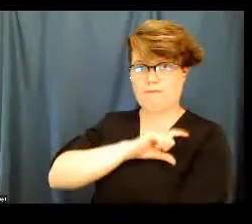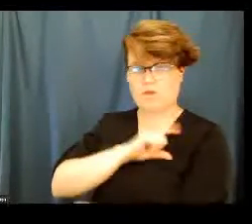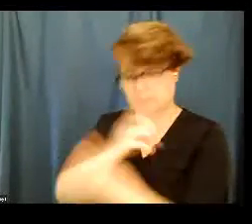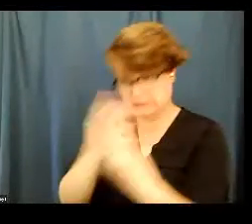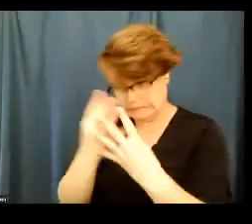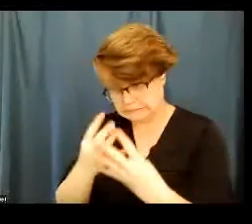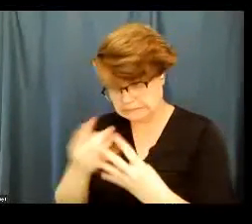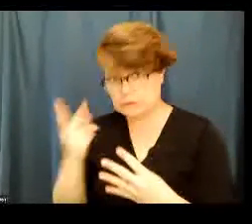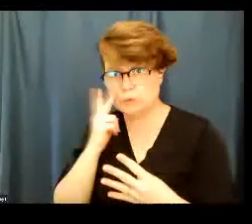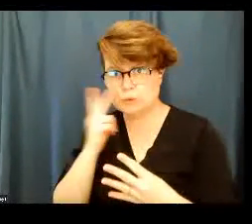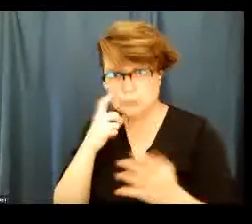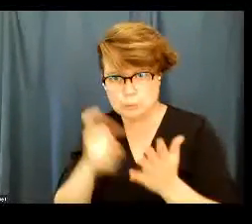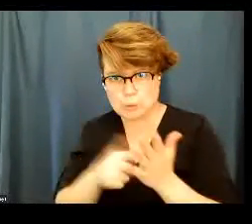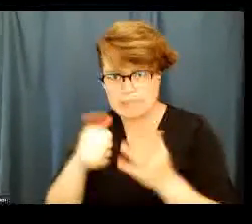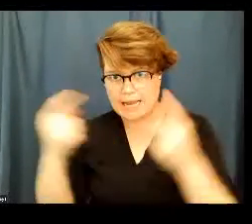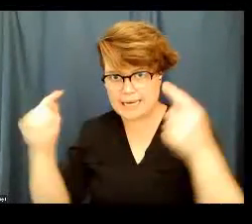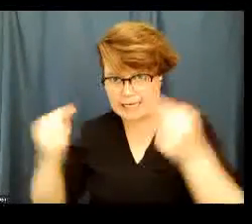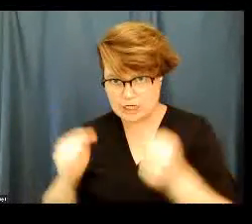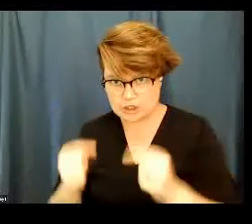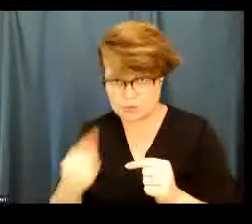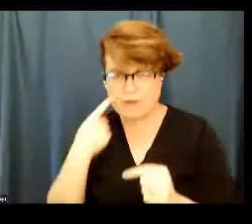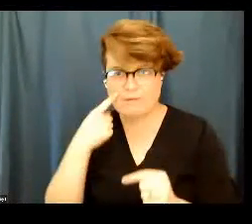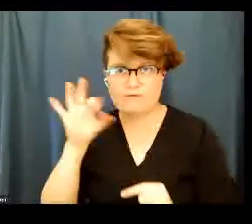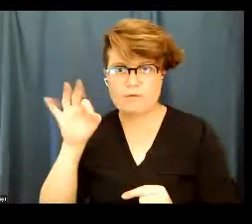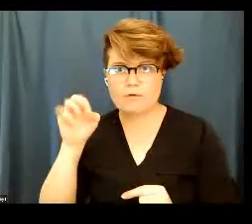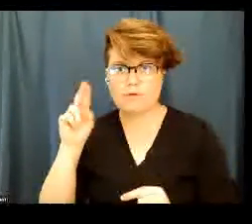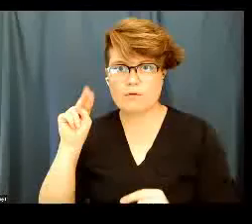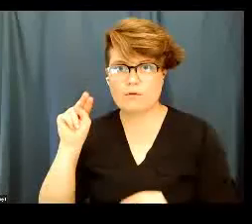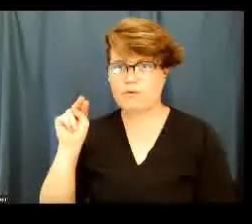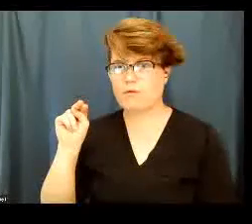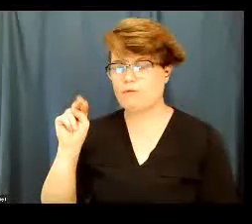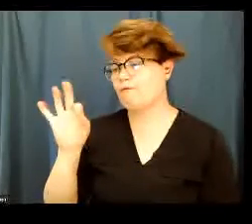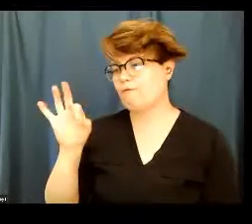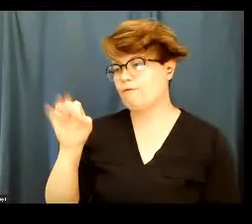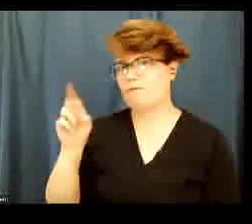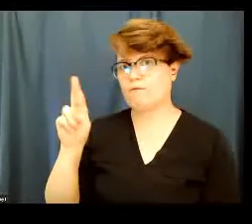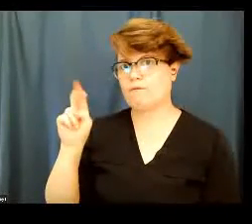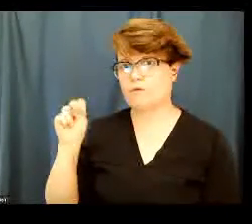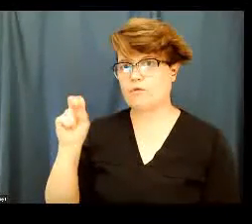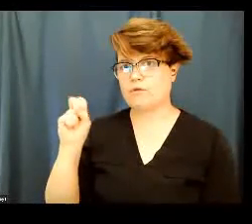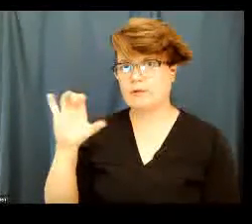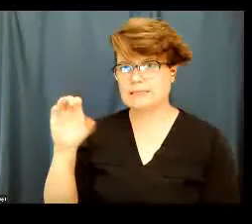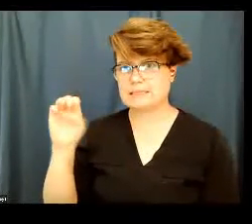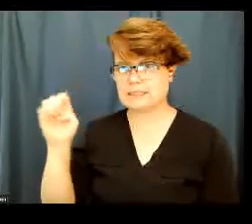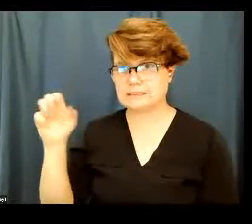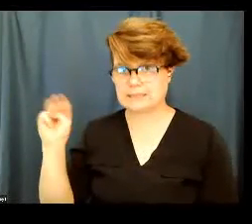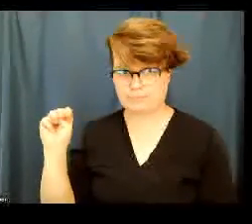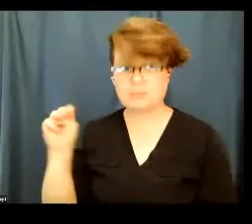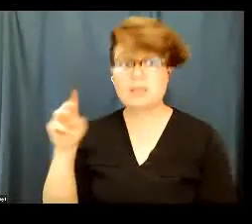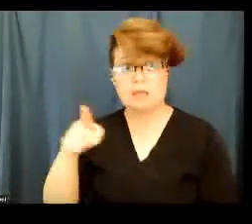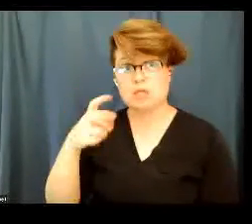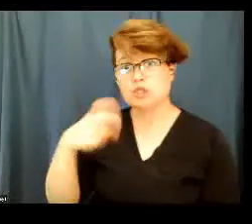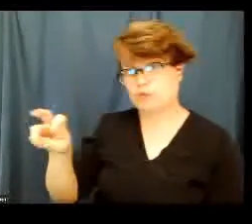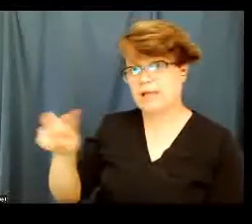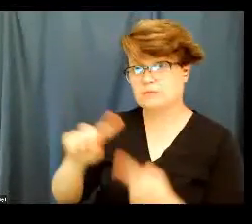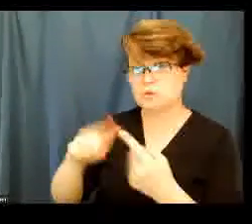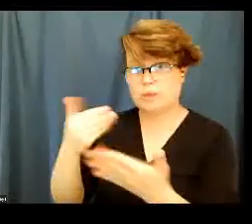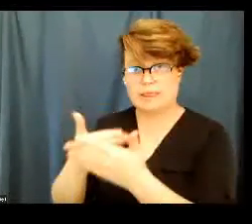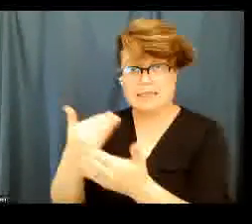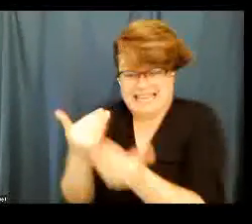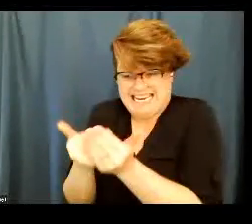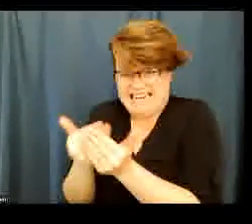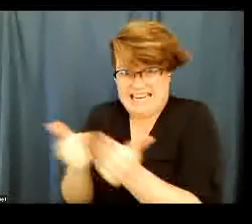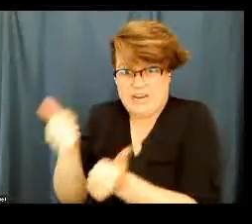exam. They are transported to the closest forensic exam facility. They